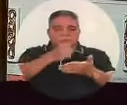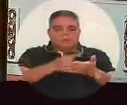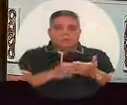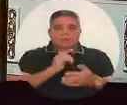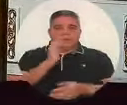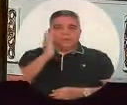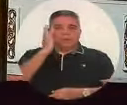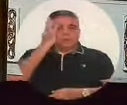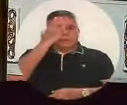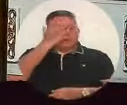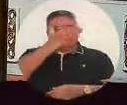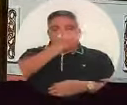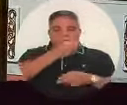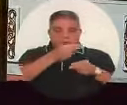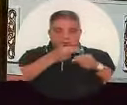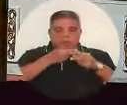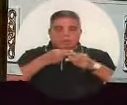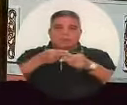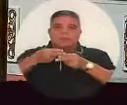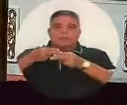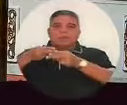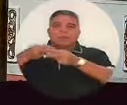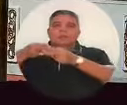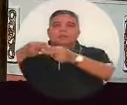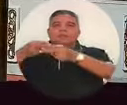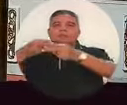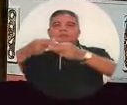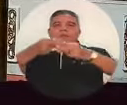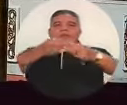Jesus, what a beautiful